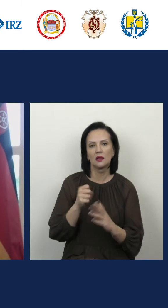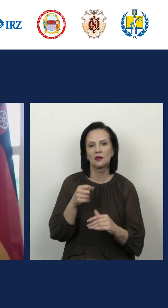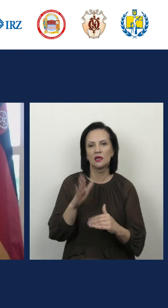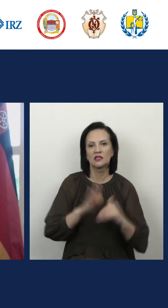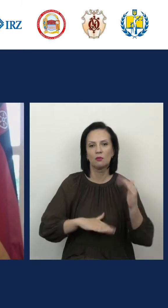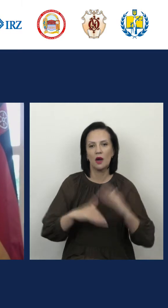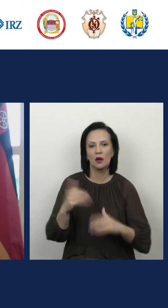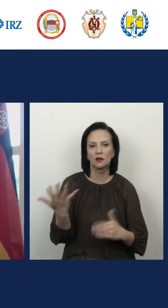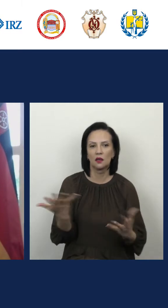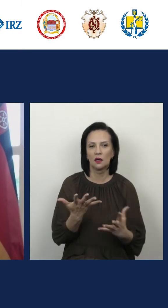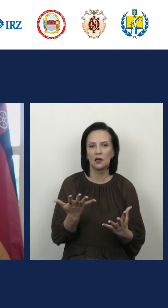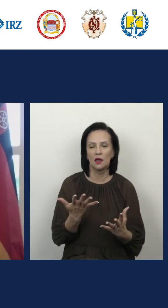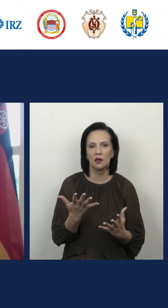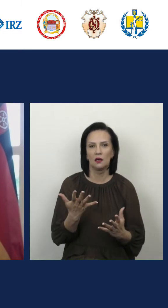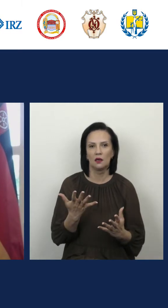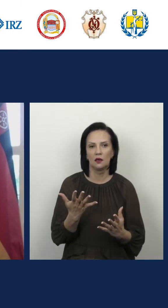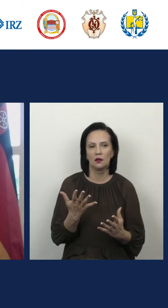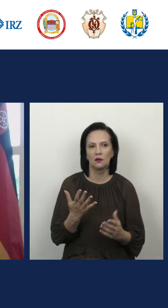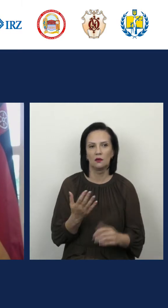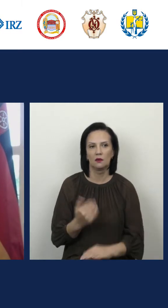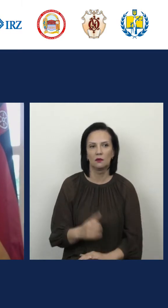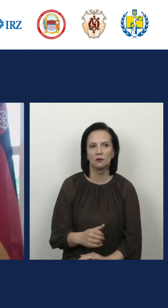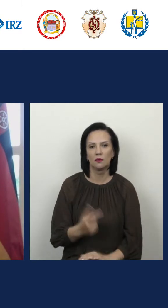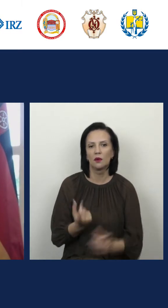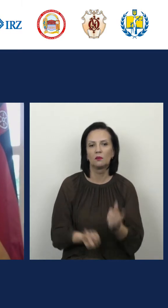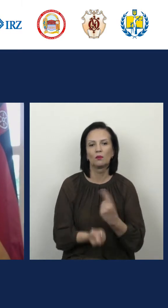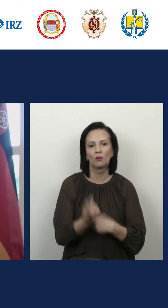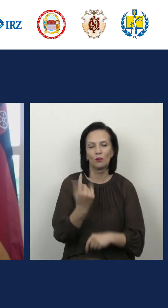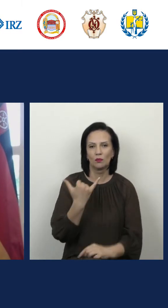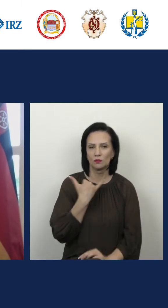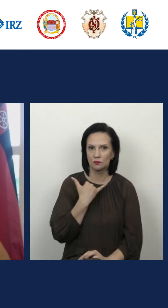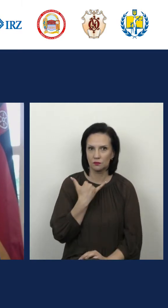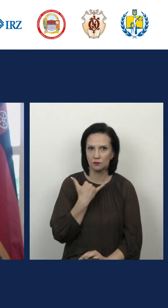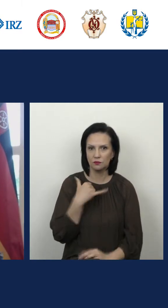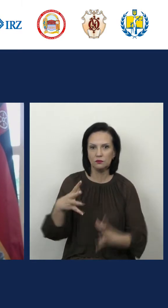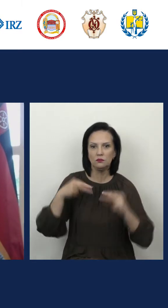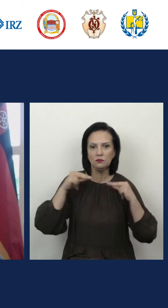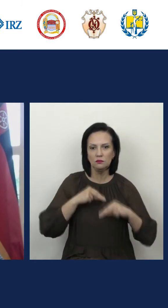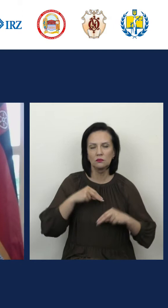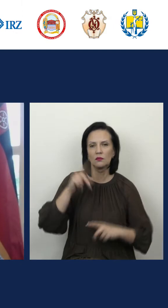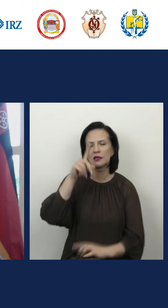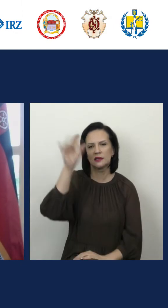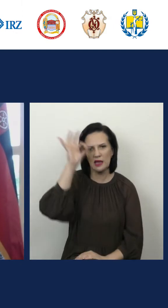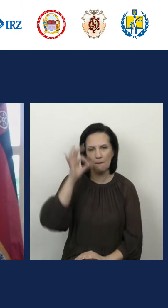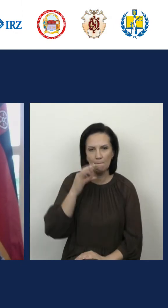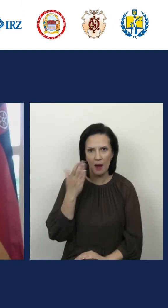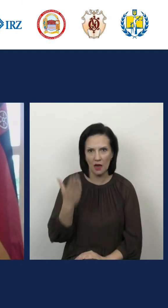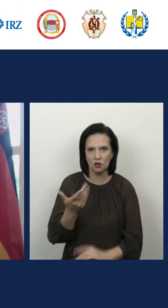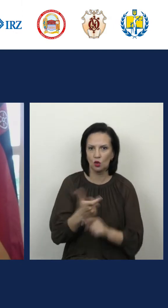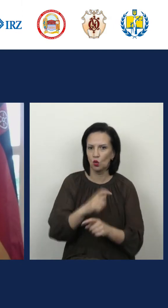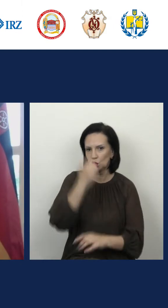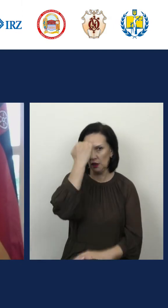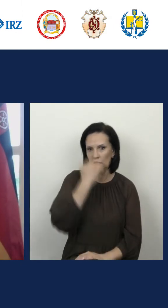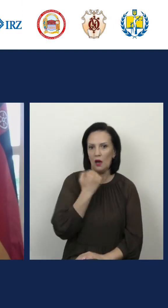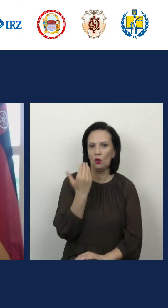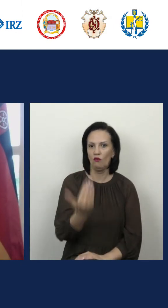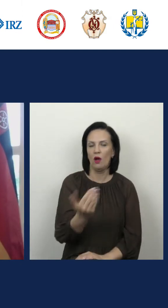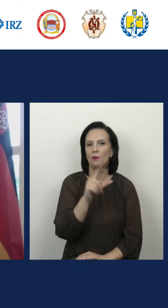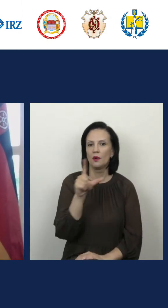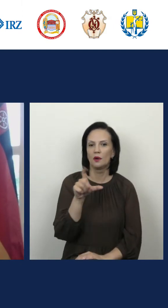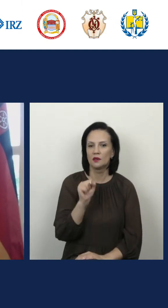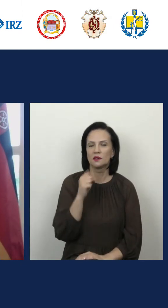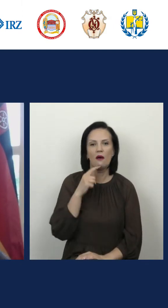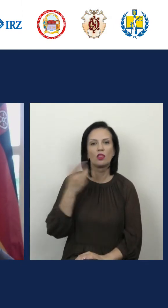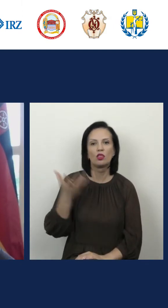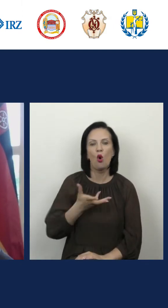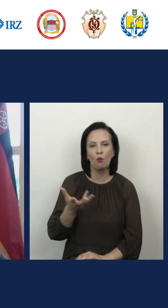examples from the case law that you face, that our colleagues in Germany face. Thank you